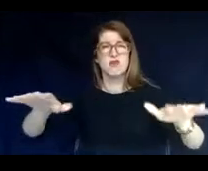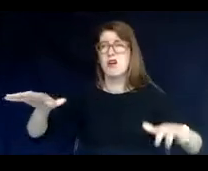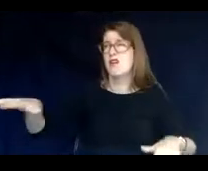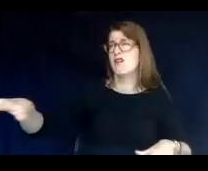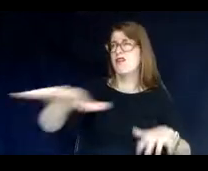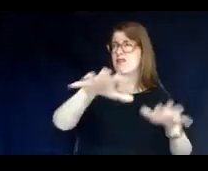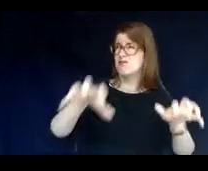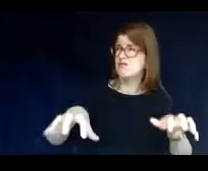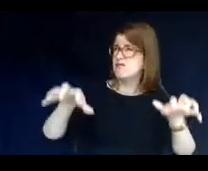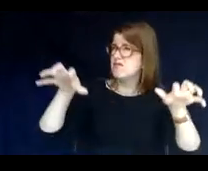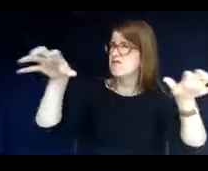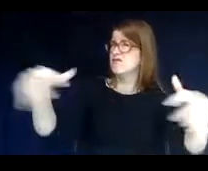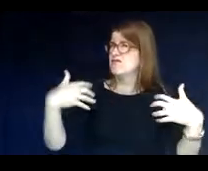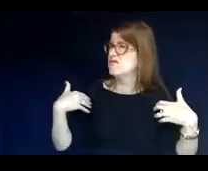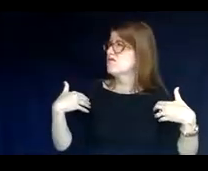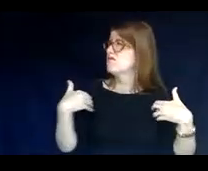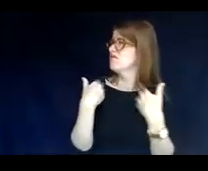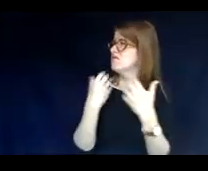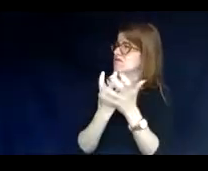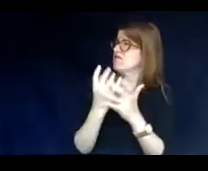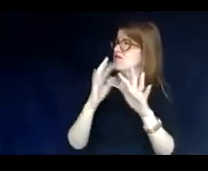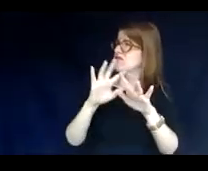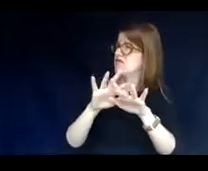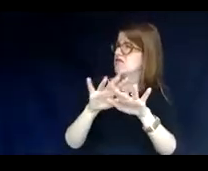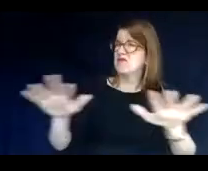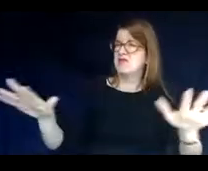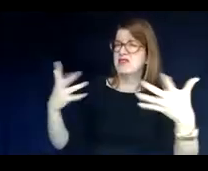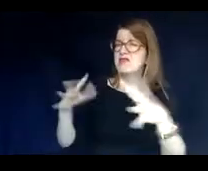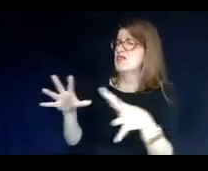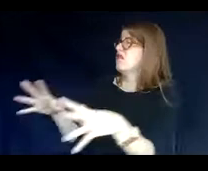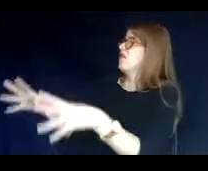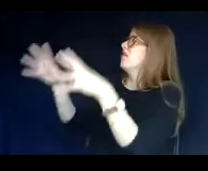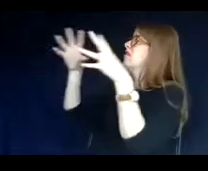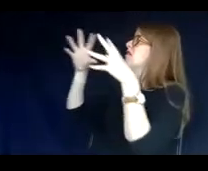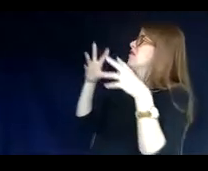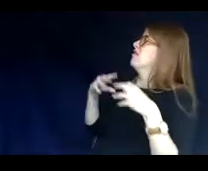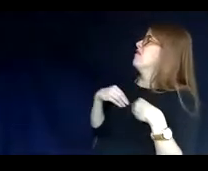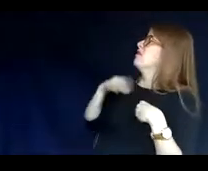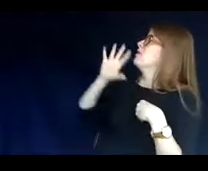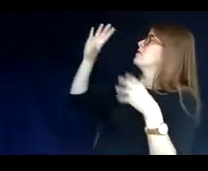speak. A heart of caring creatures catch your